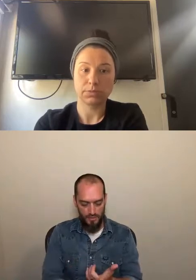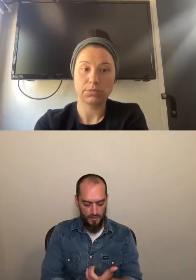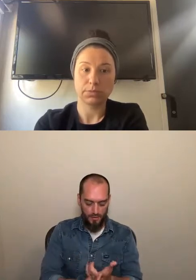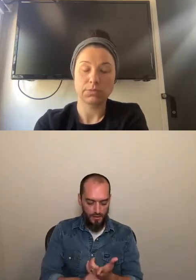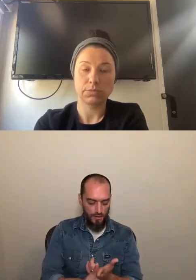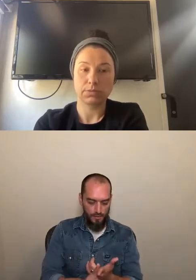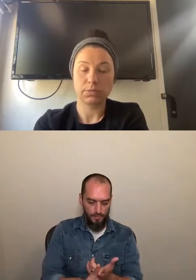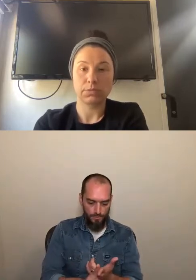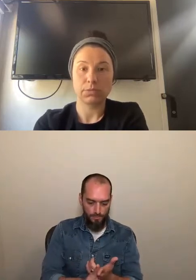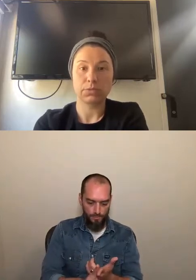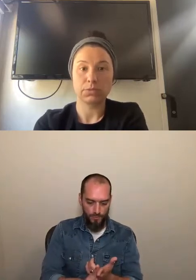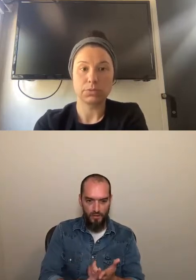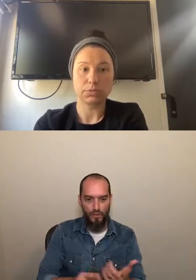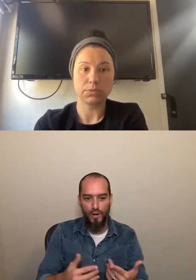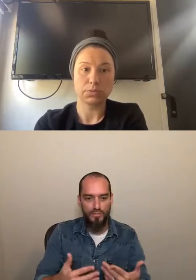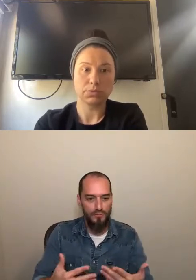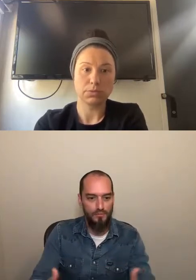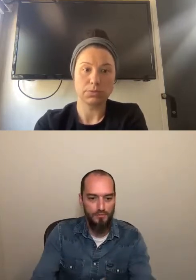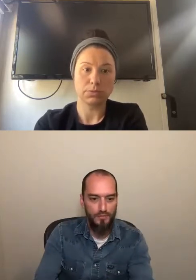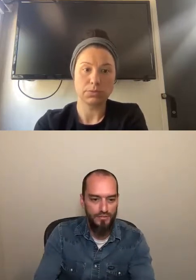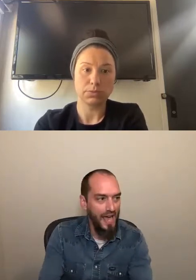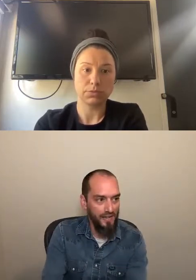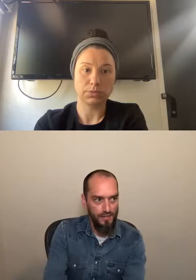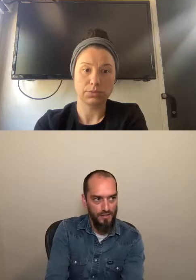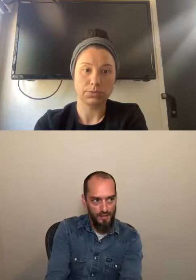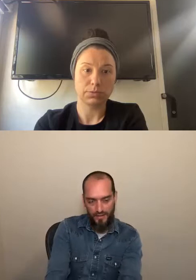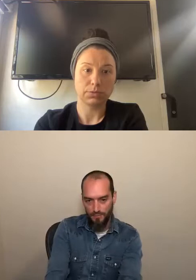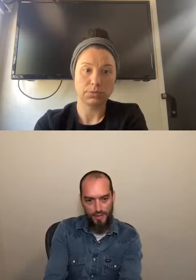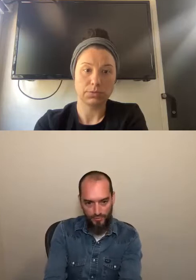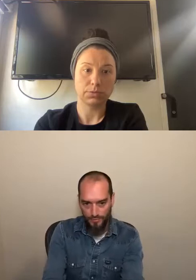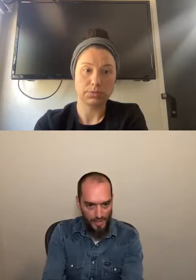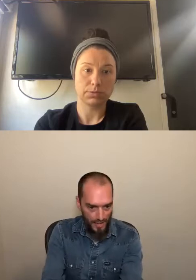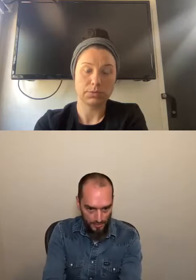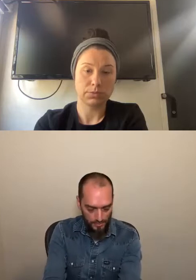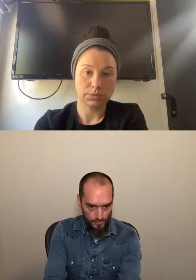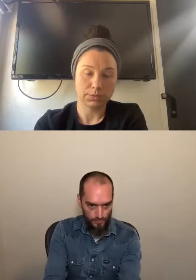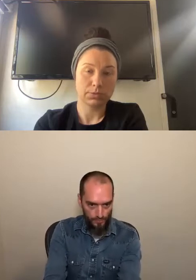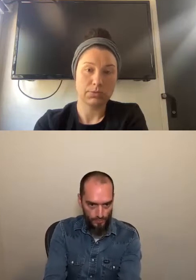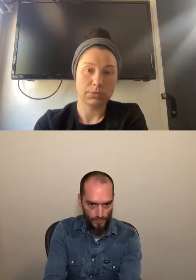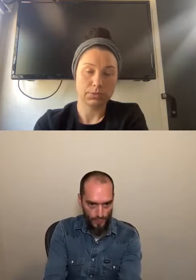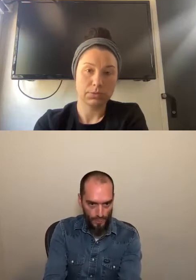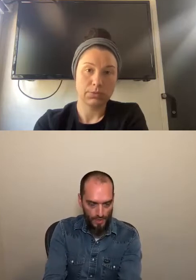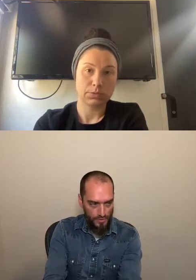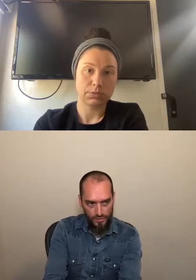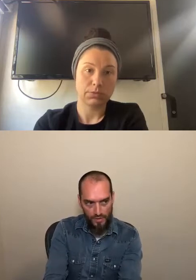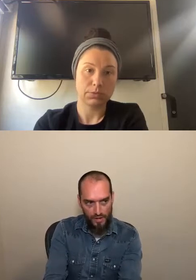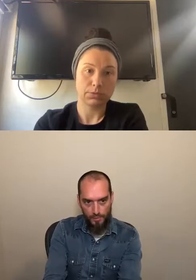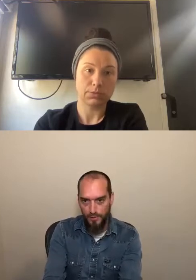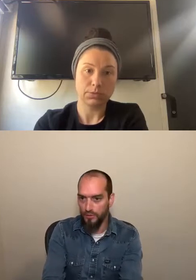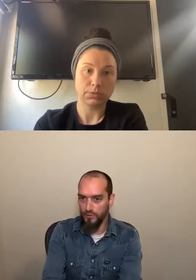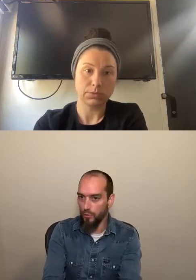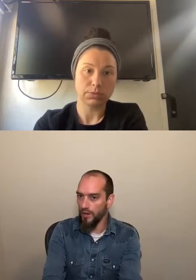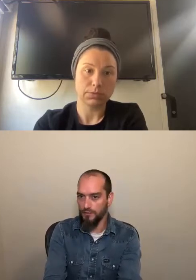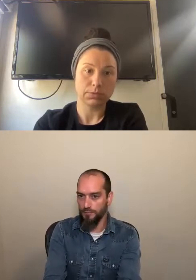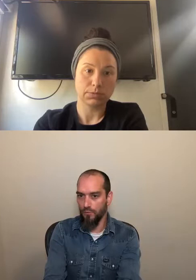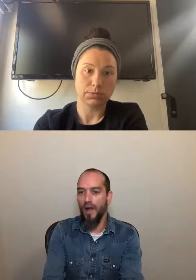case. They're gonna question the data that comes back from the lab. And then they're going to have a